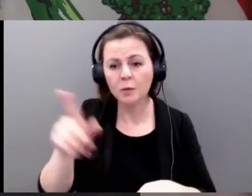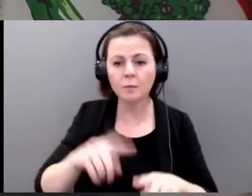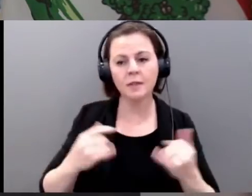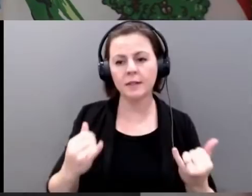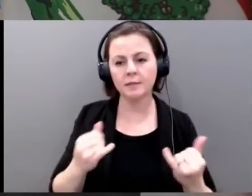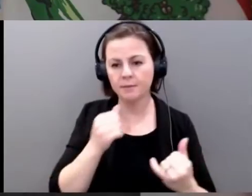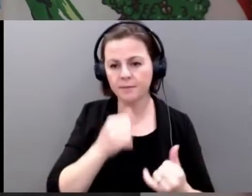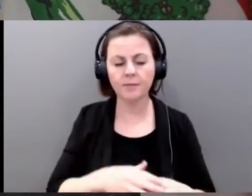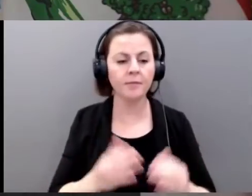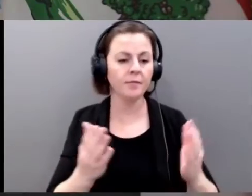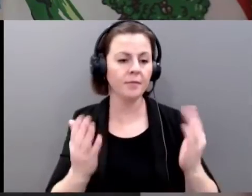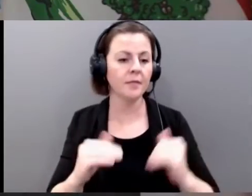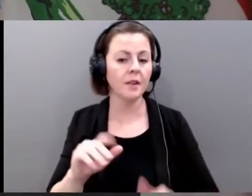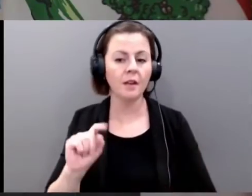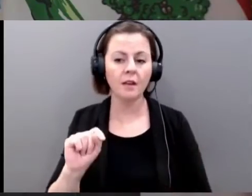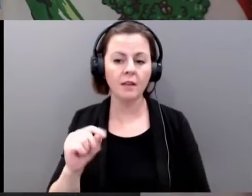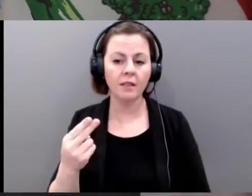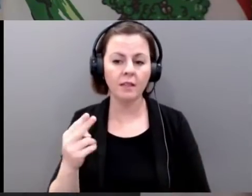Mike Robar, The Guardian.